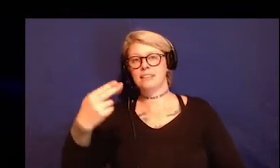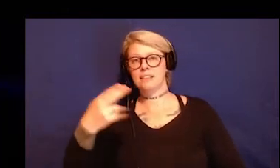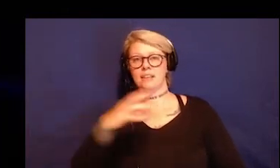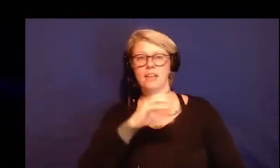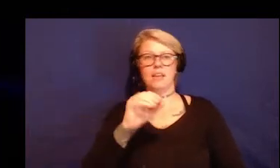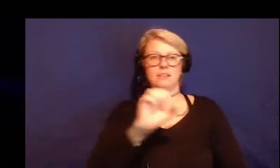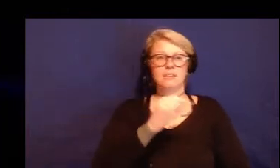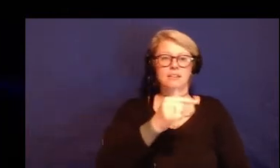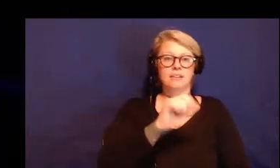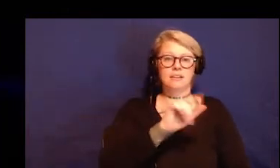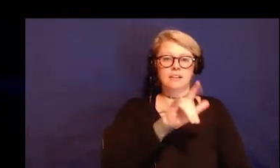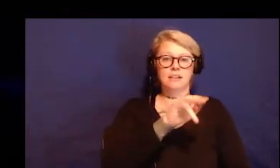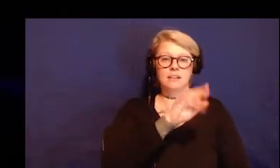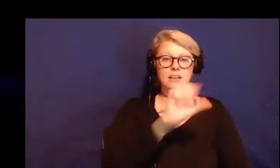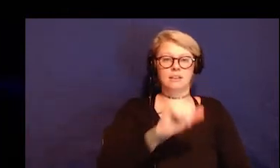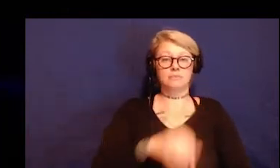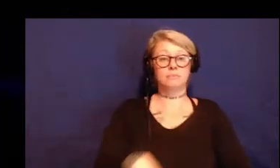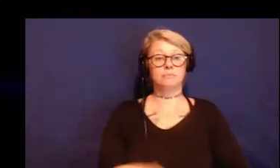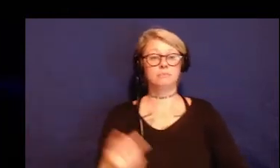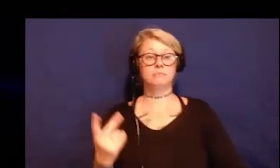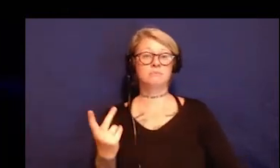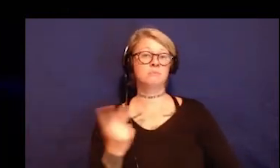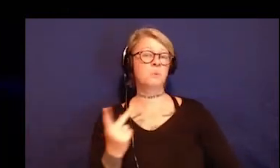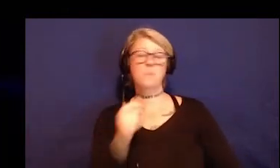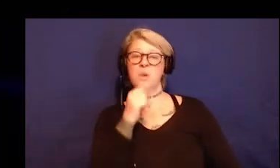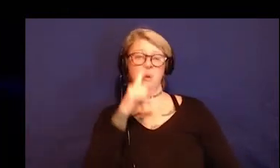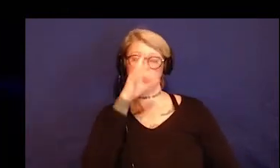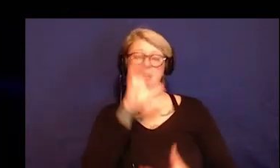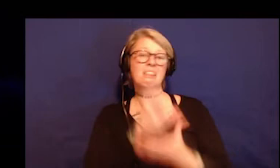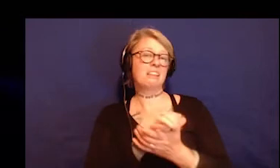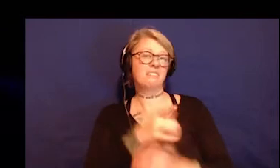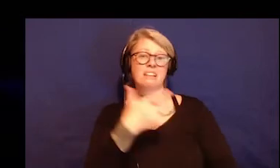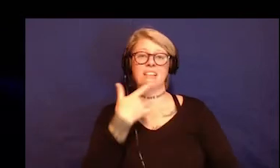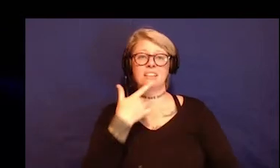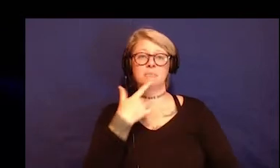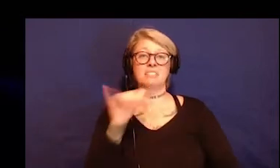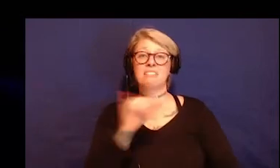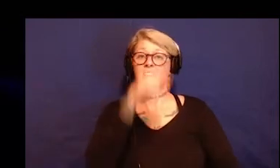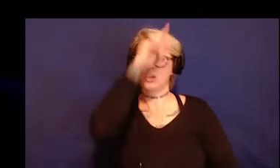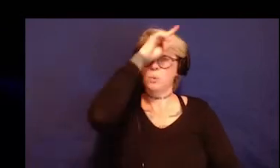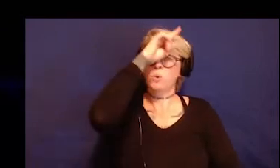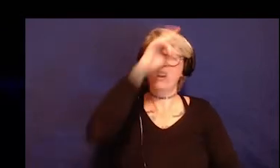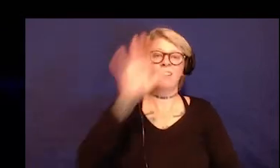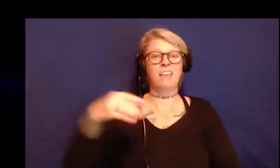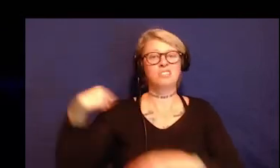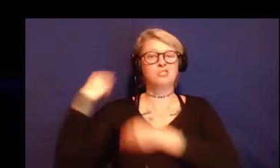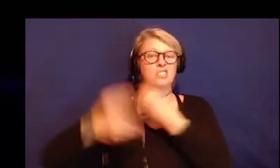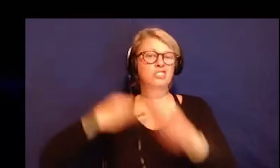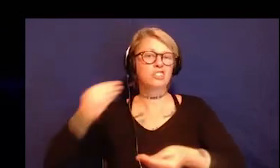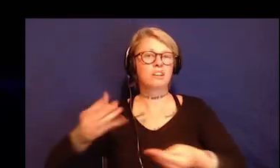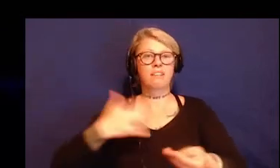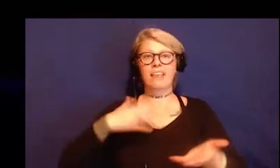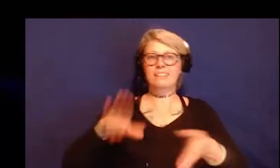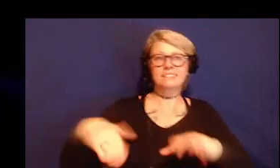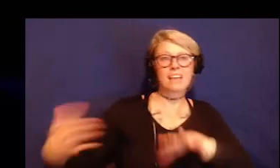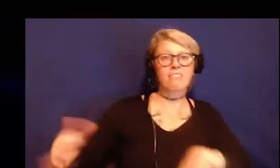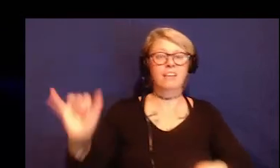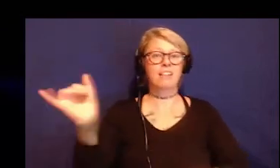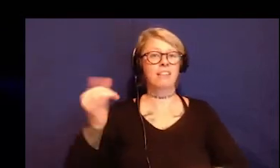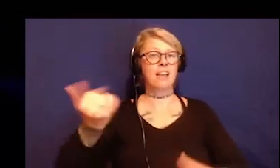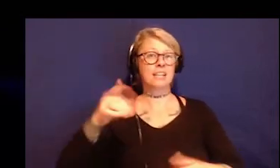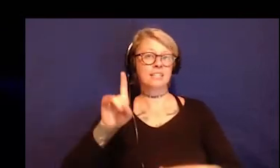We no longer believe in lesbians. Like unicorns, Like tradition, like mortality, like democracy, like the military,